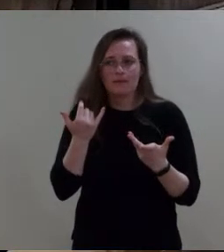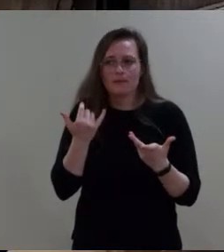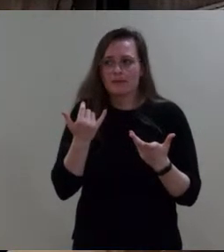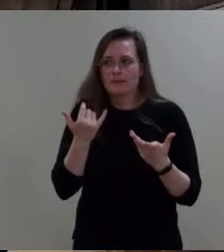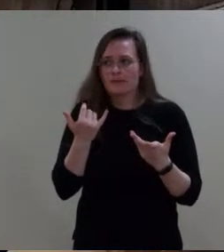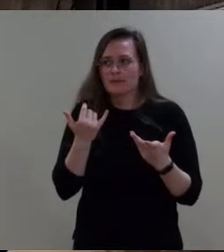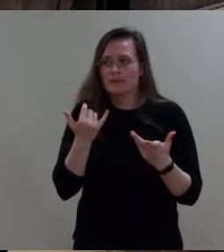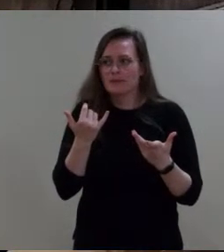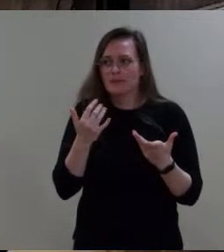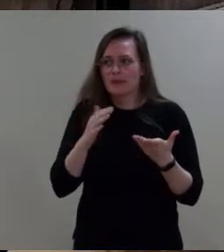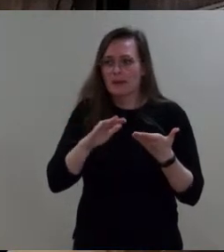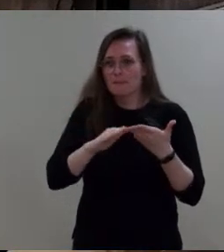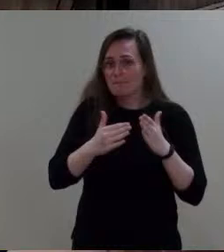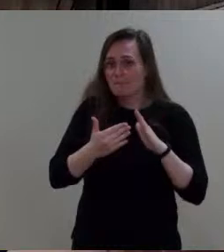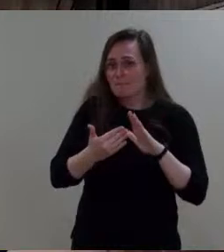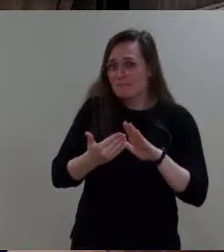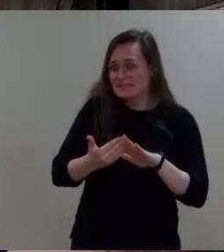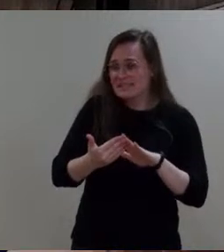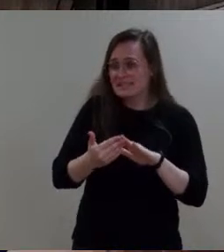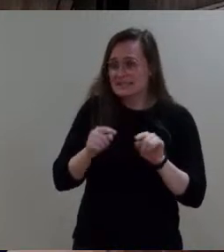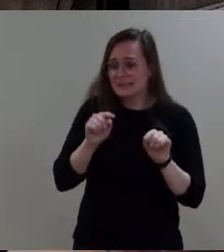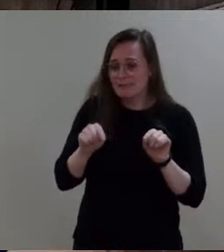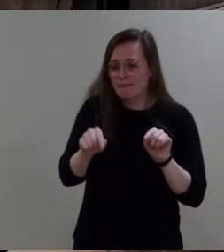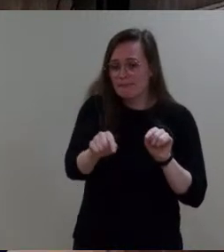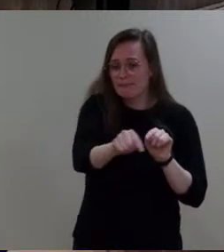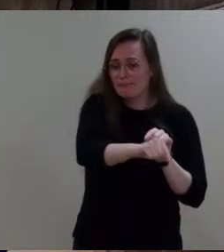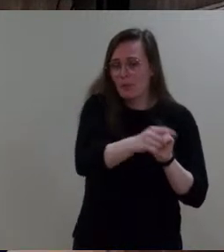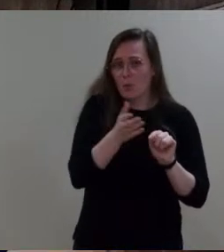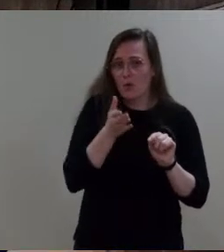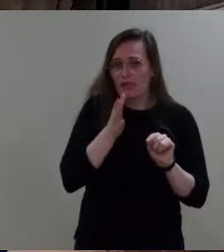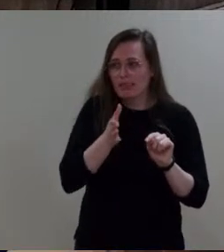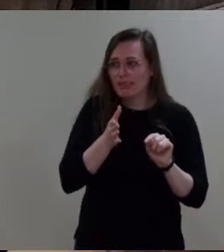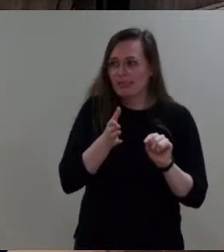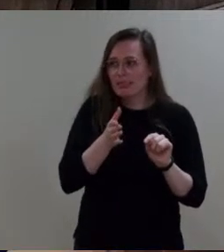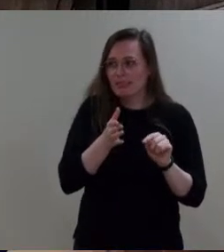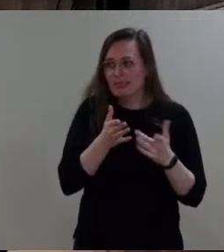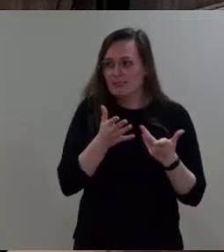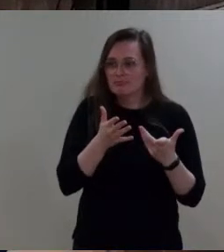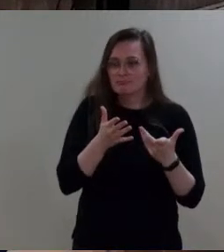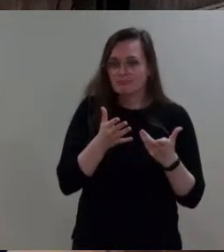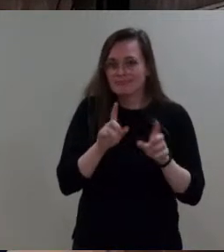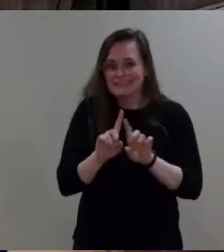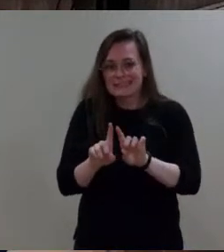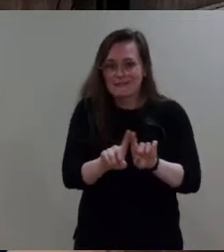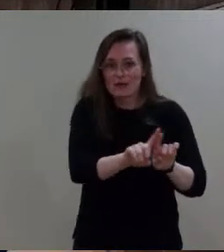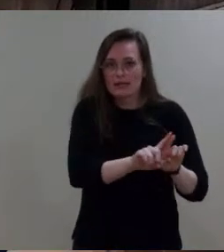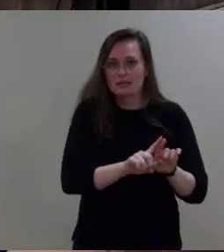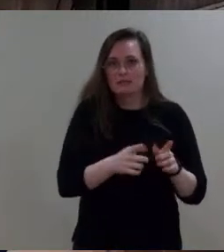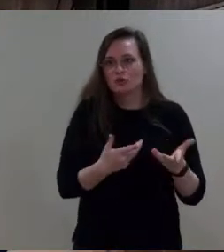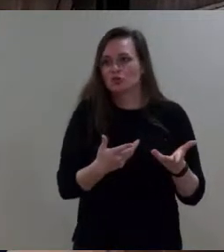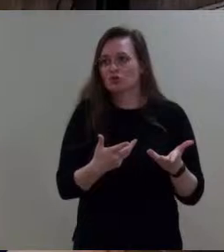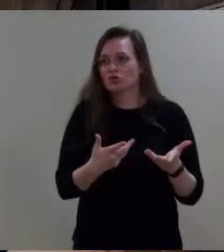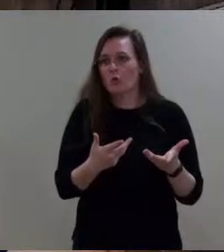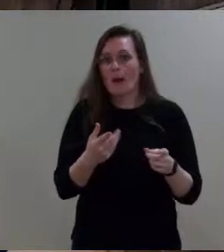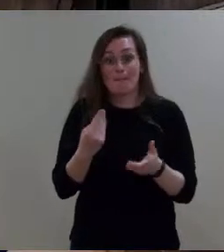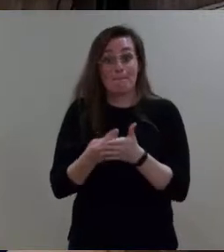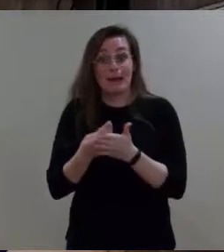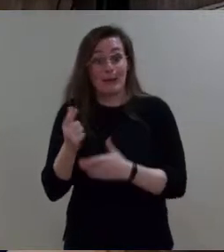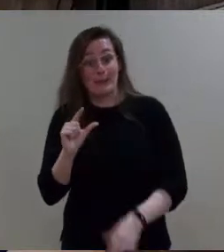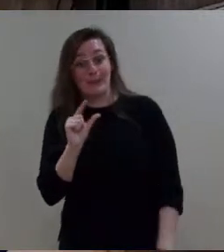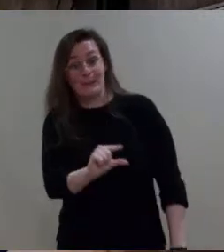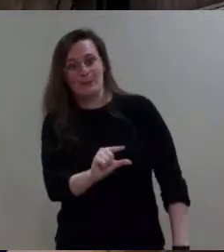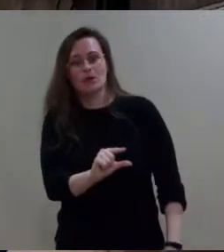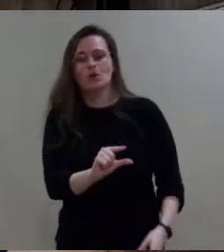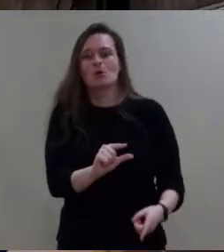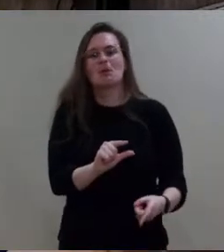to the belt a little different? So instead of just giving them the money, maybe they could say something like, you need to do these 3 things in order